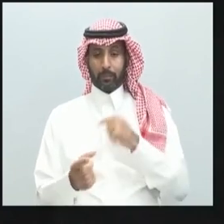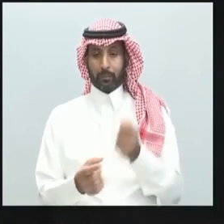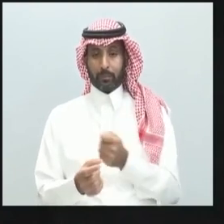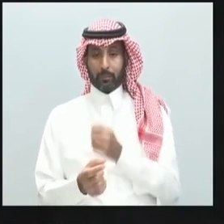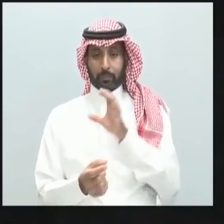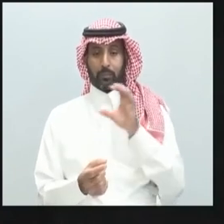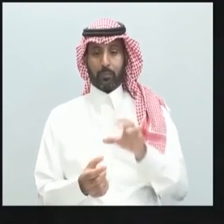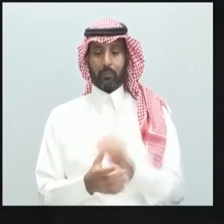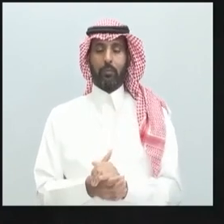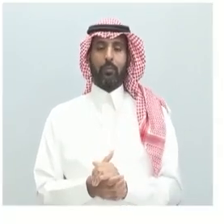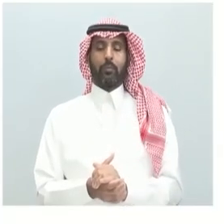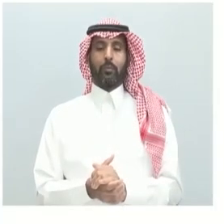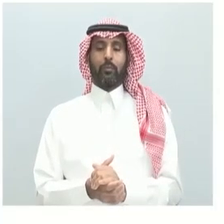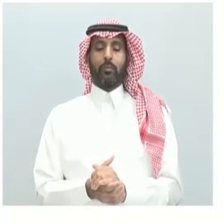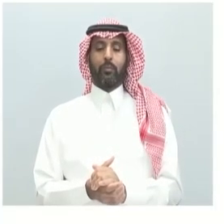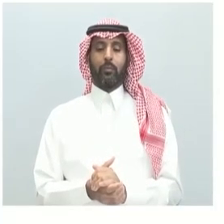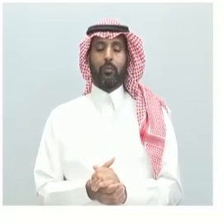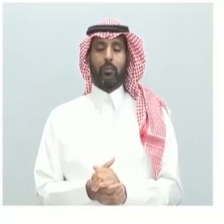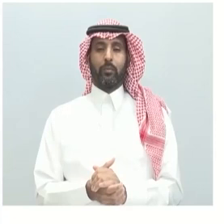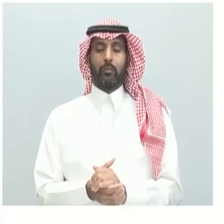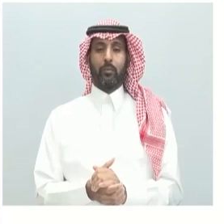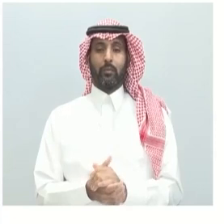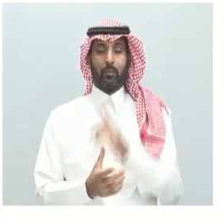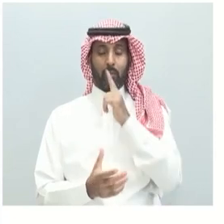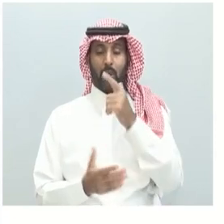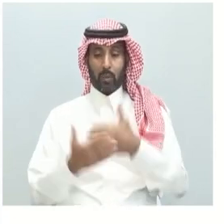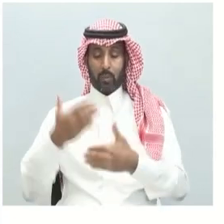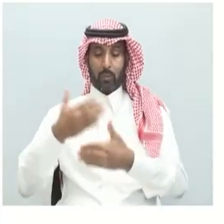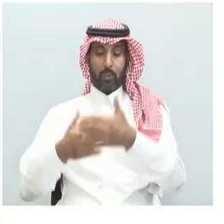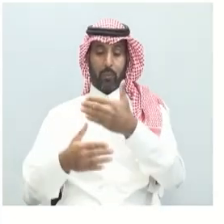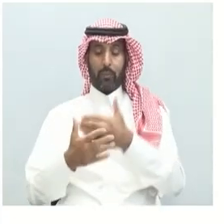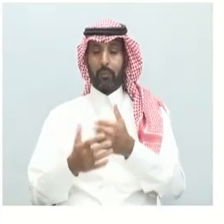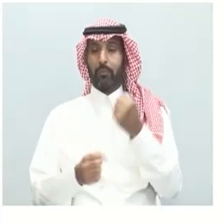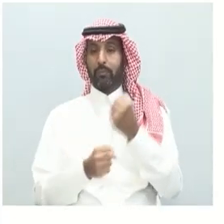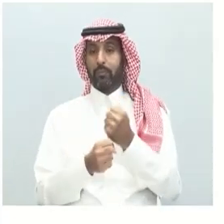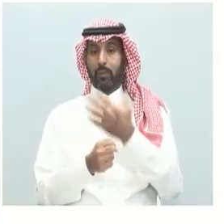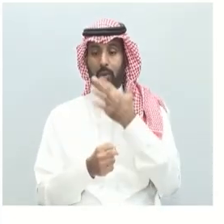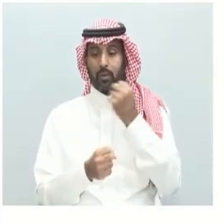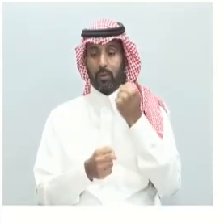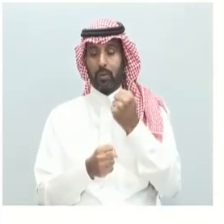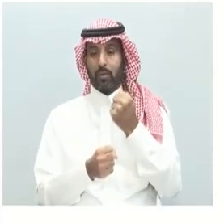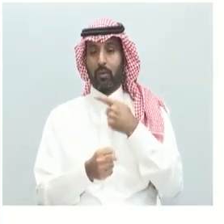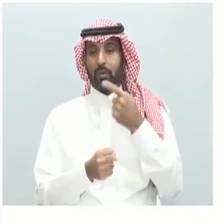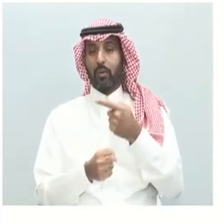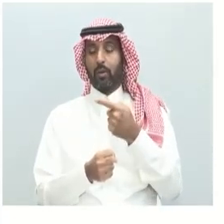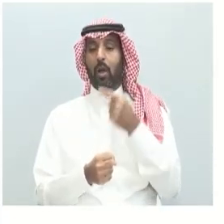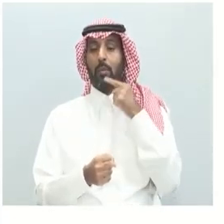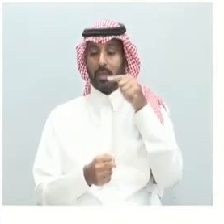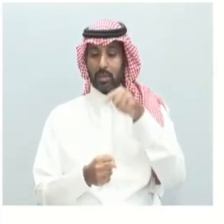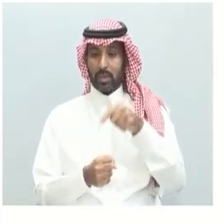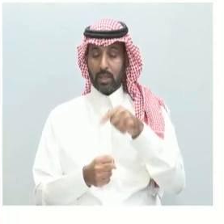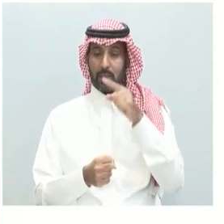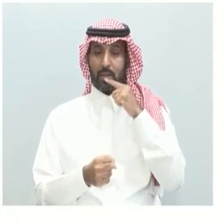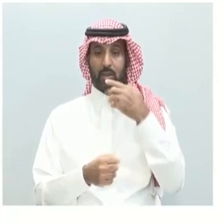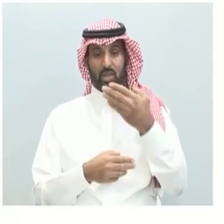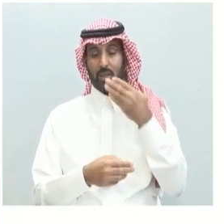with all of them. Here's a language builder for you. We use the simple present to talk about permanent actions like